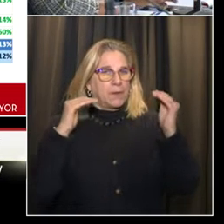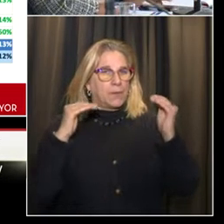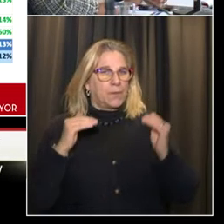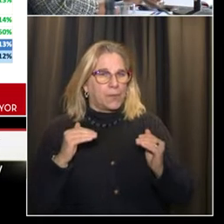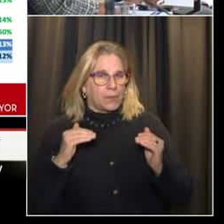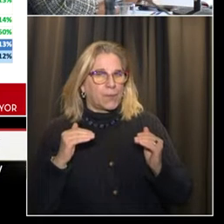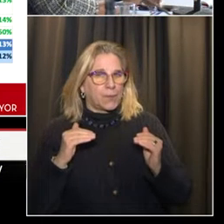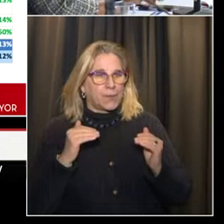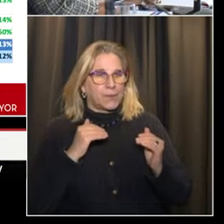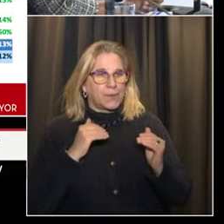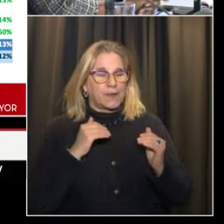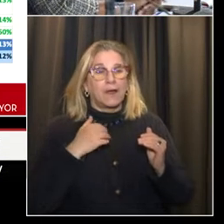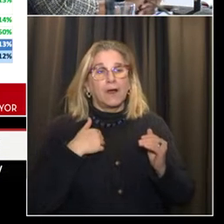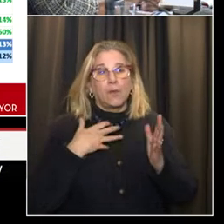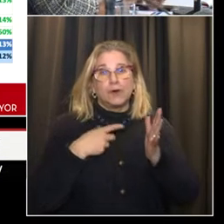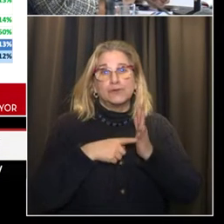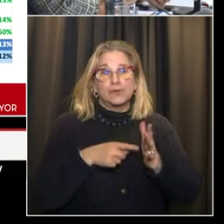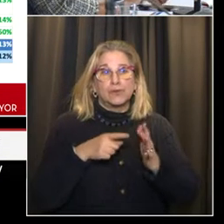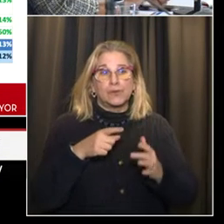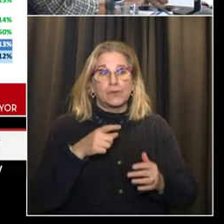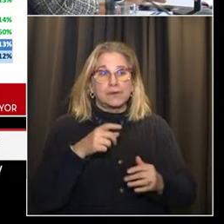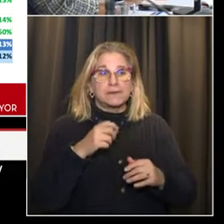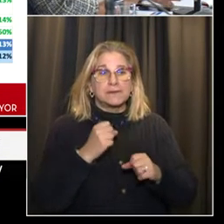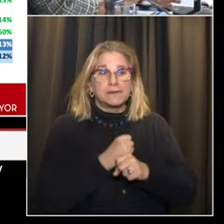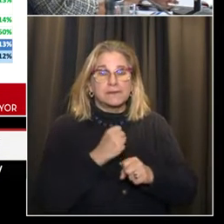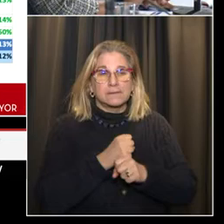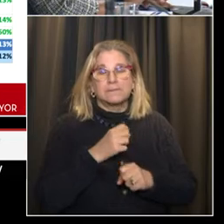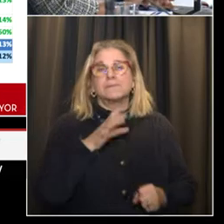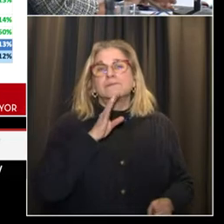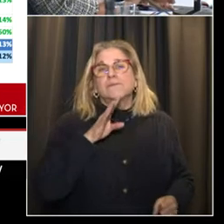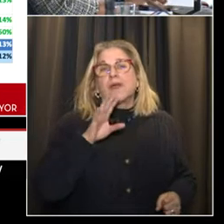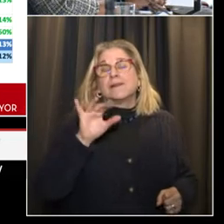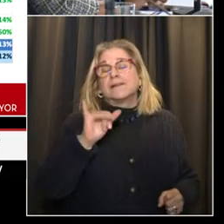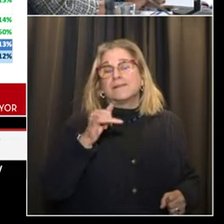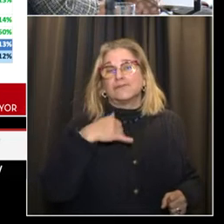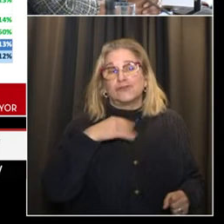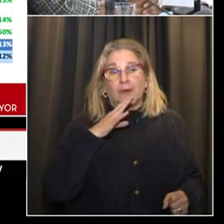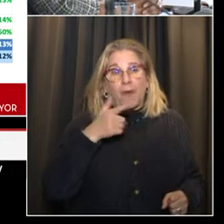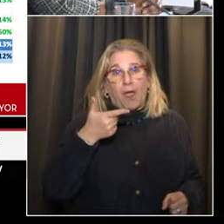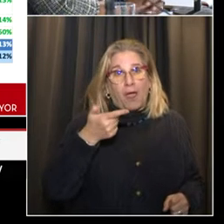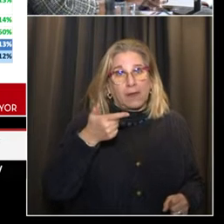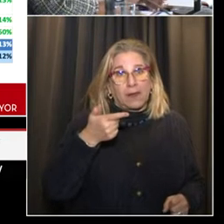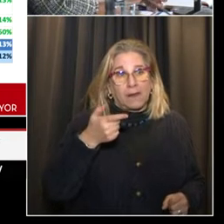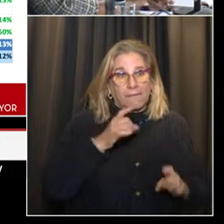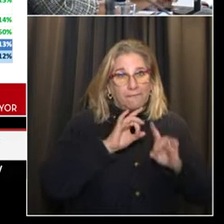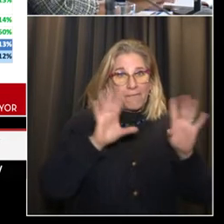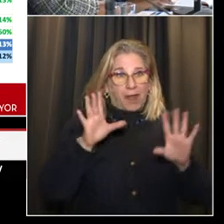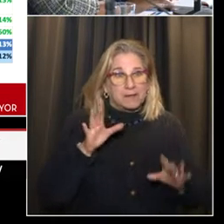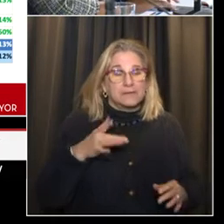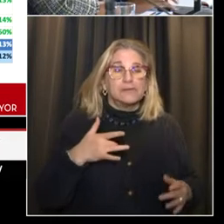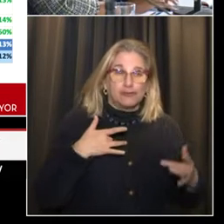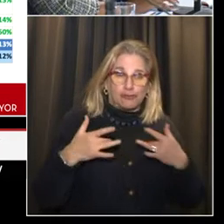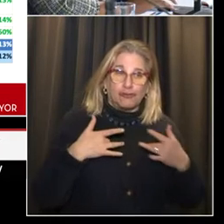drives our homicide across the city, that we are down 32% right now in assault with dangerous